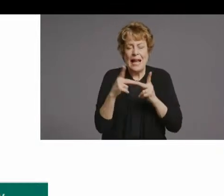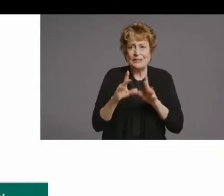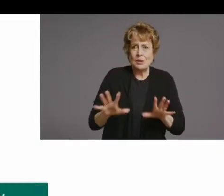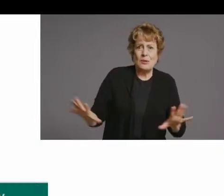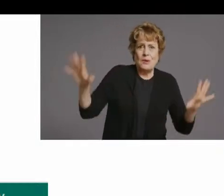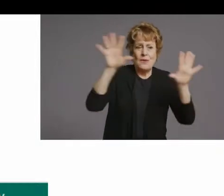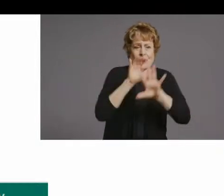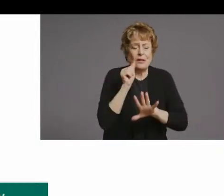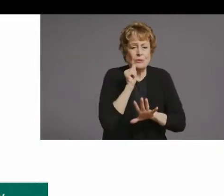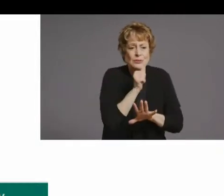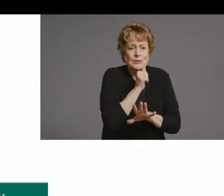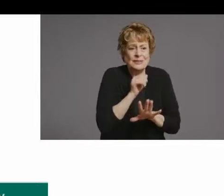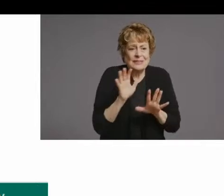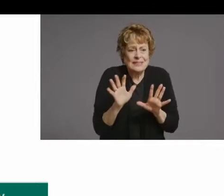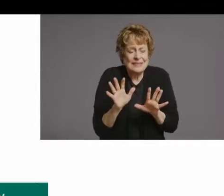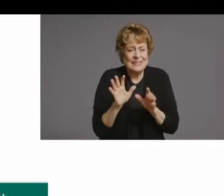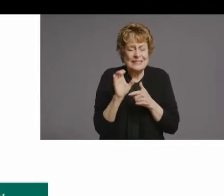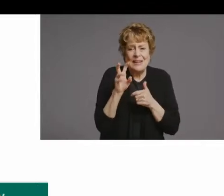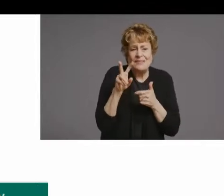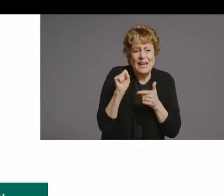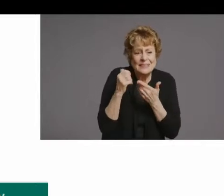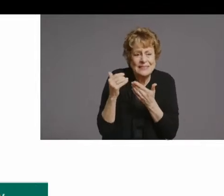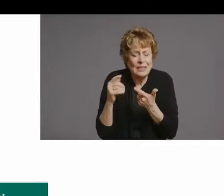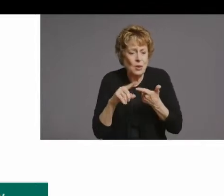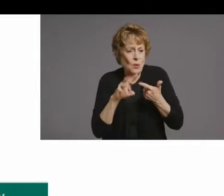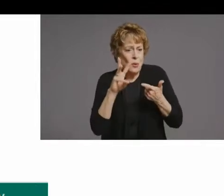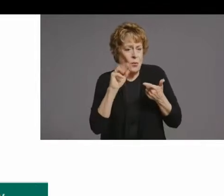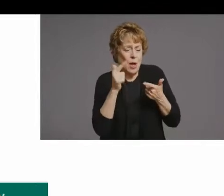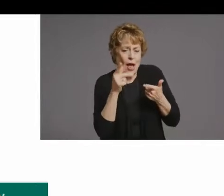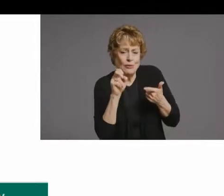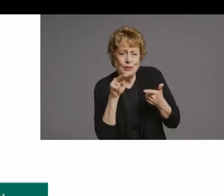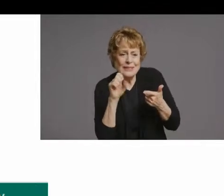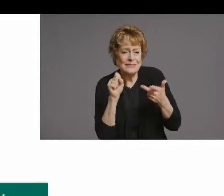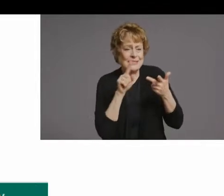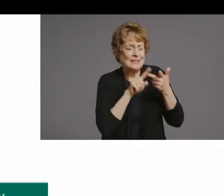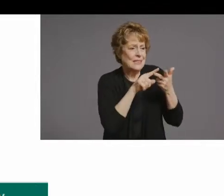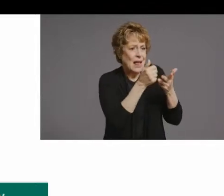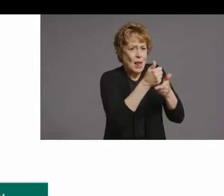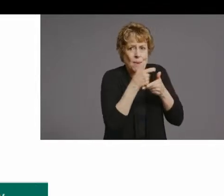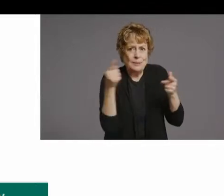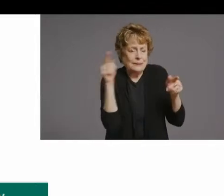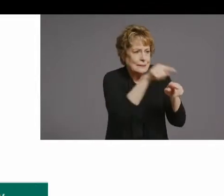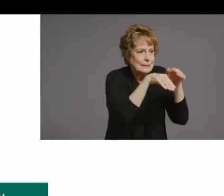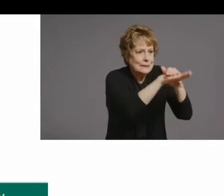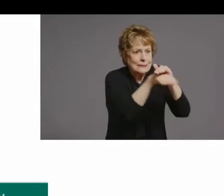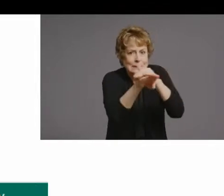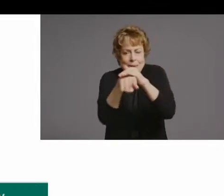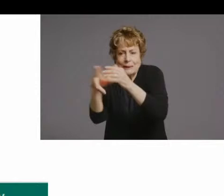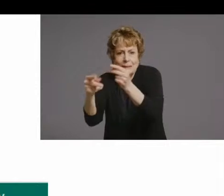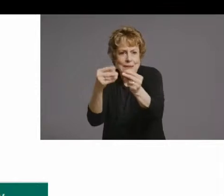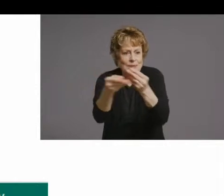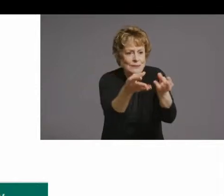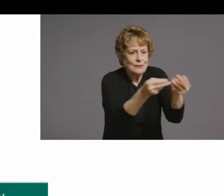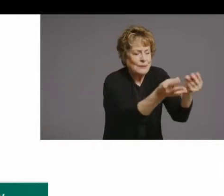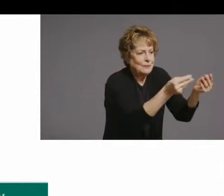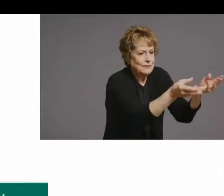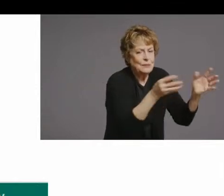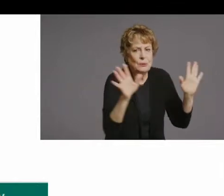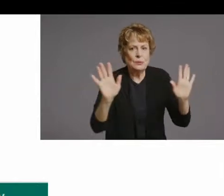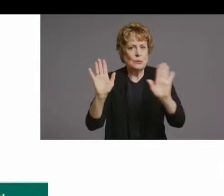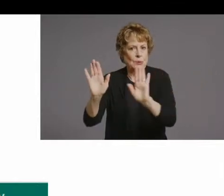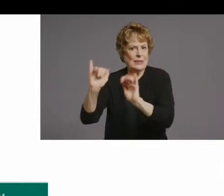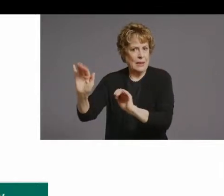partners, CVS and Walgreens, for their help with providing this prioritized